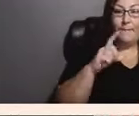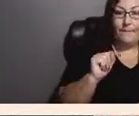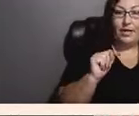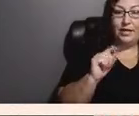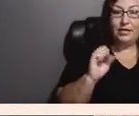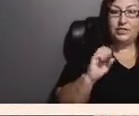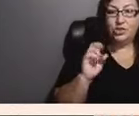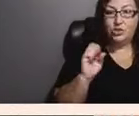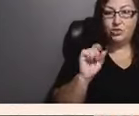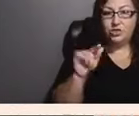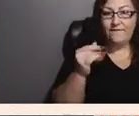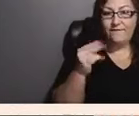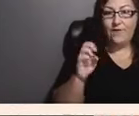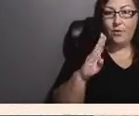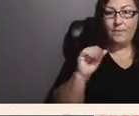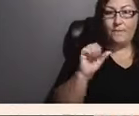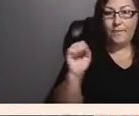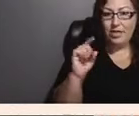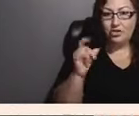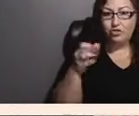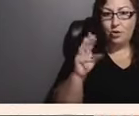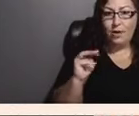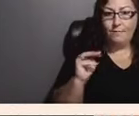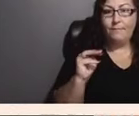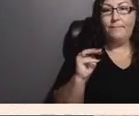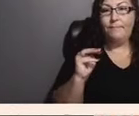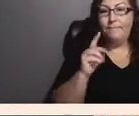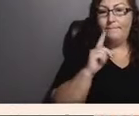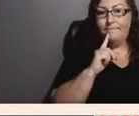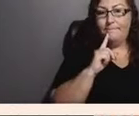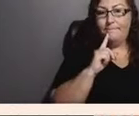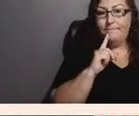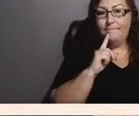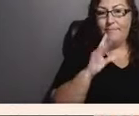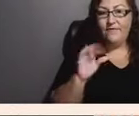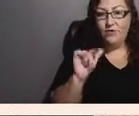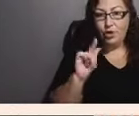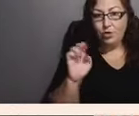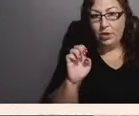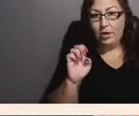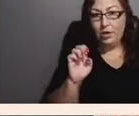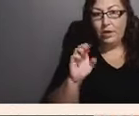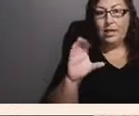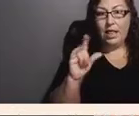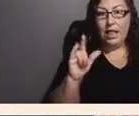sousaphone, bass drum, flute, clarinet.